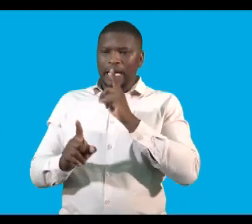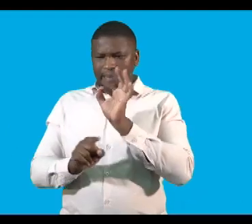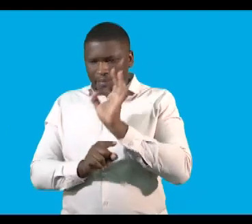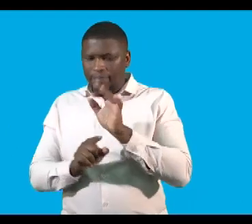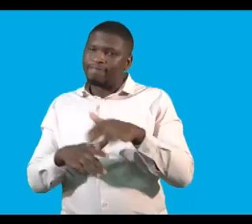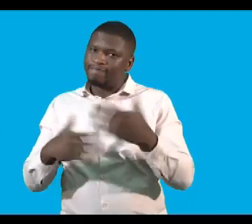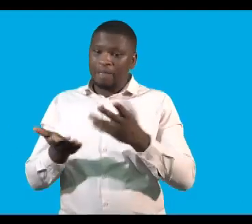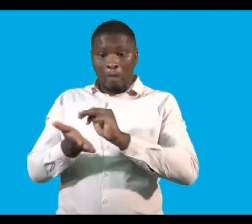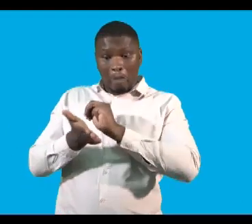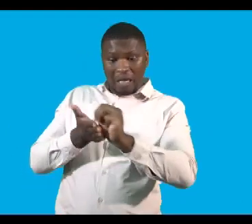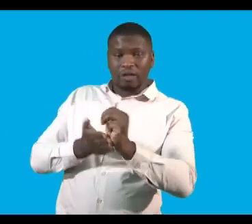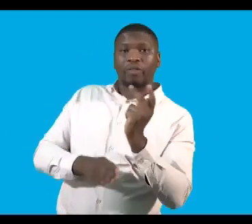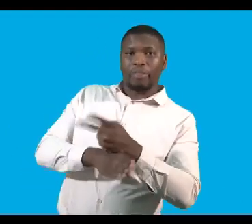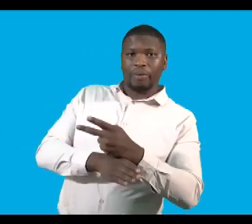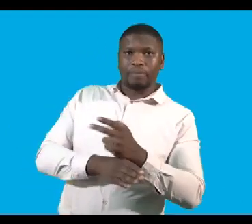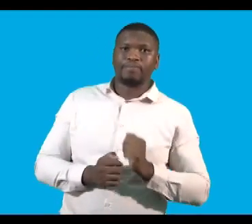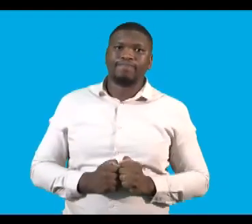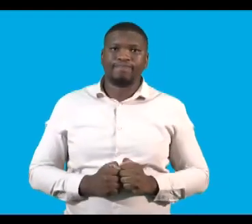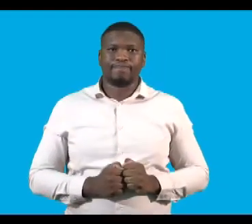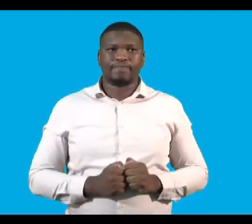addressing the cartoonist's message.